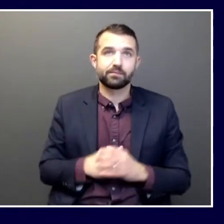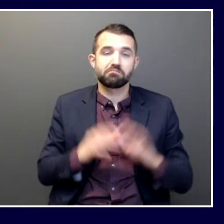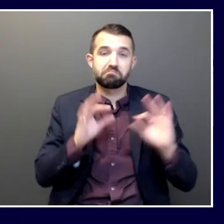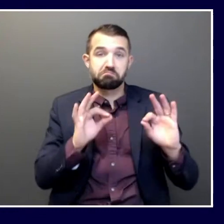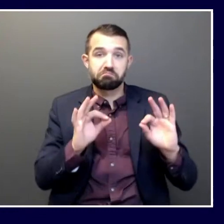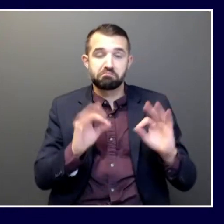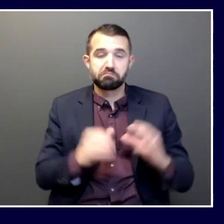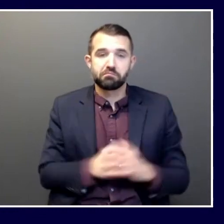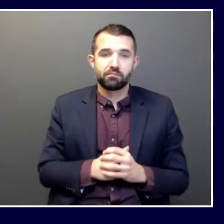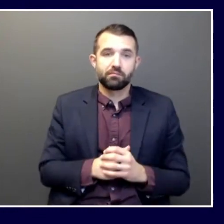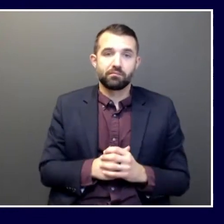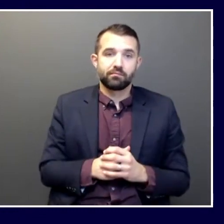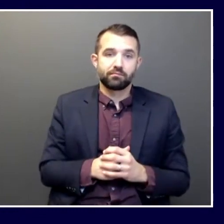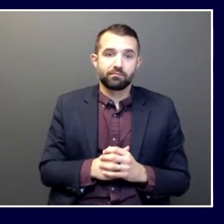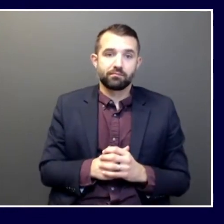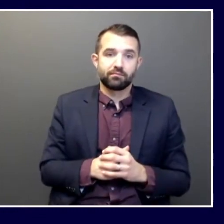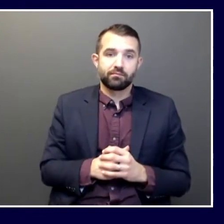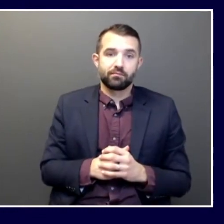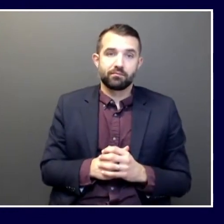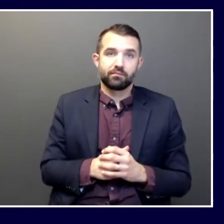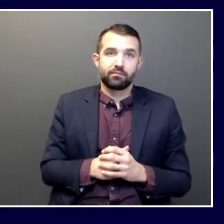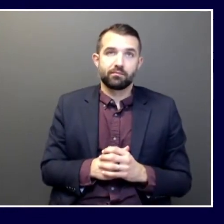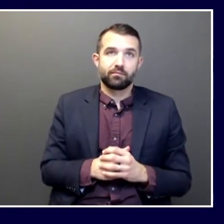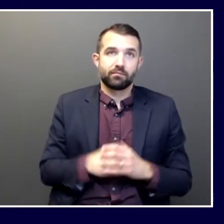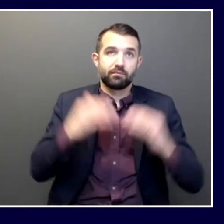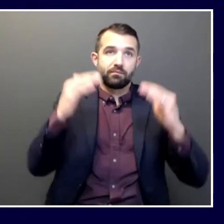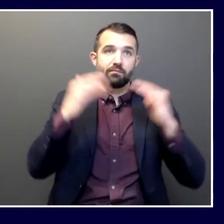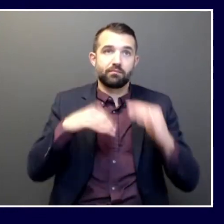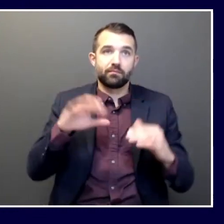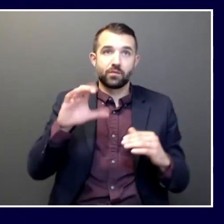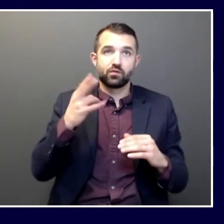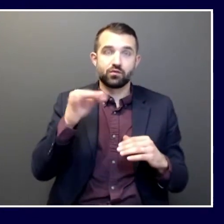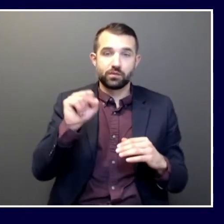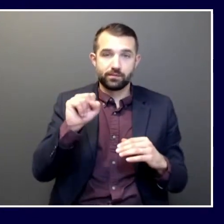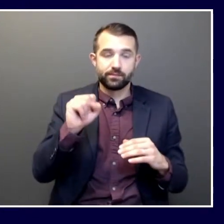Betty. And over to Chris Costa.